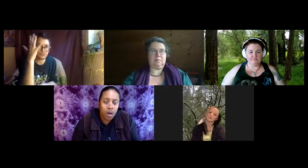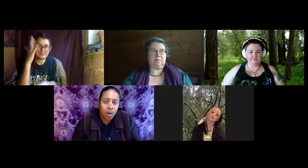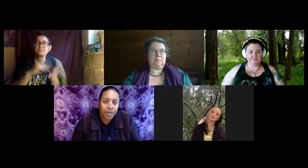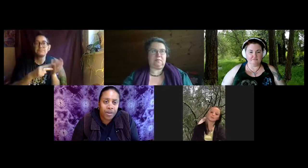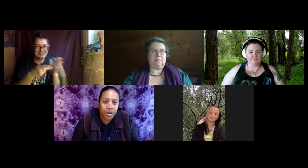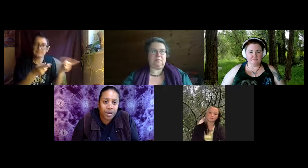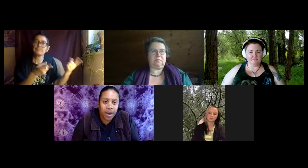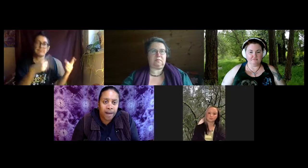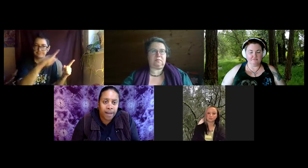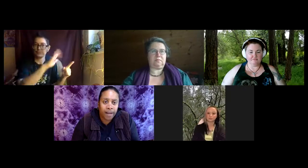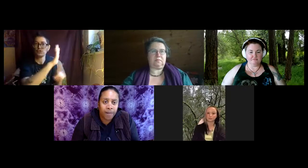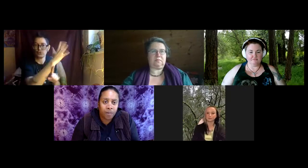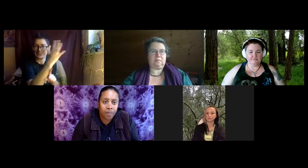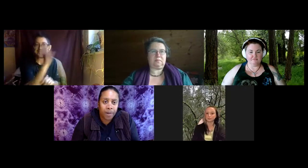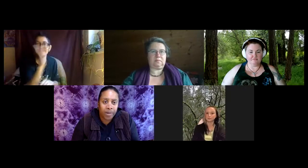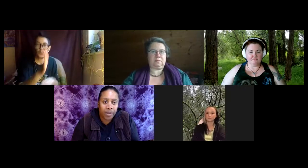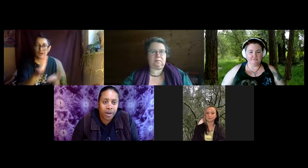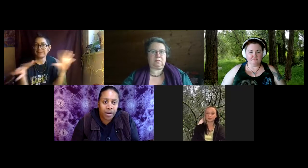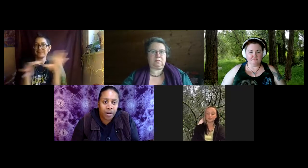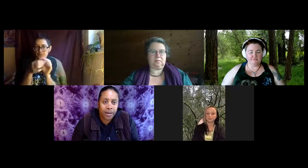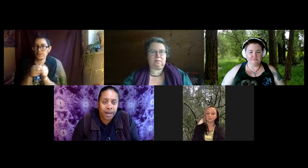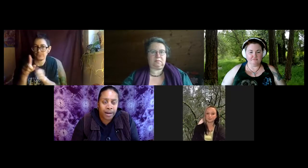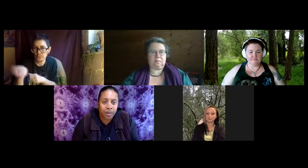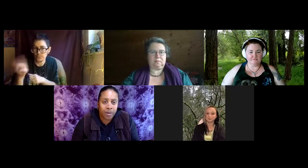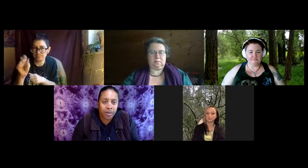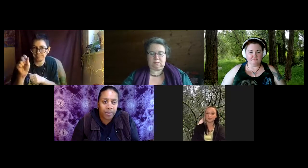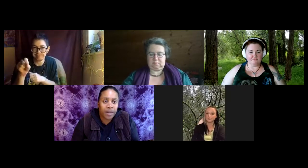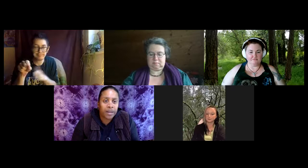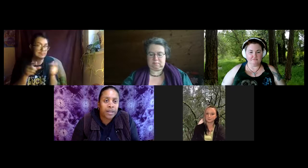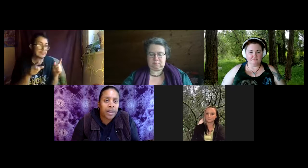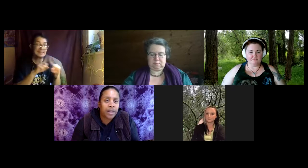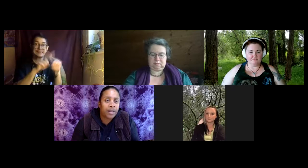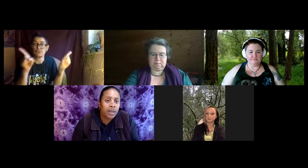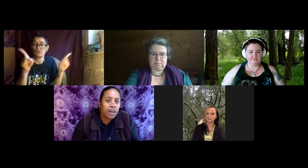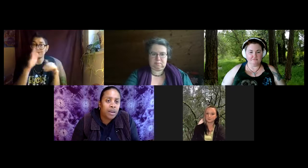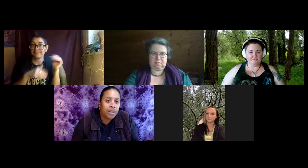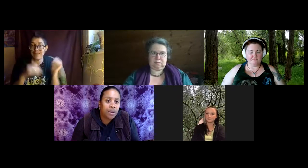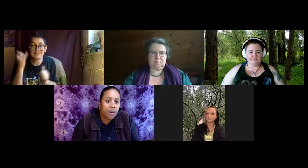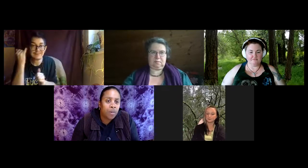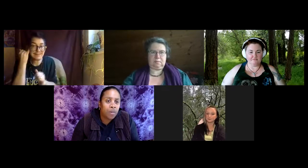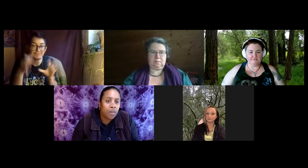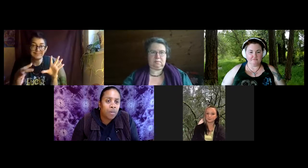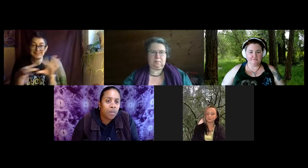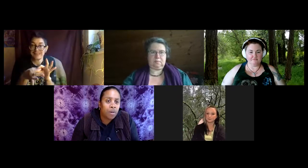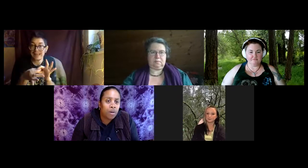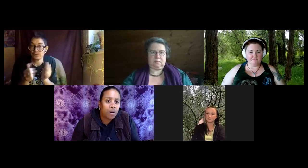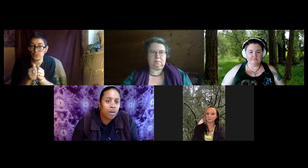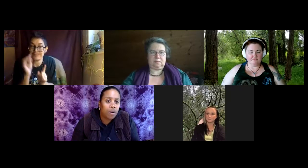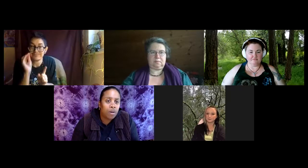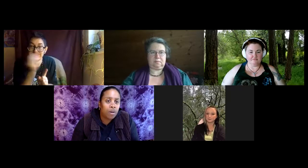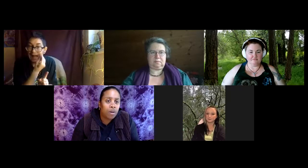You know, with the tree, you have like a firm boundary there, you know exactly where the tree begins and ends. And so,